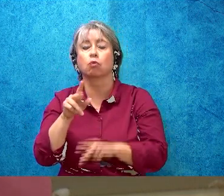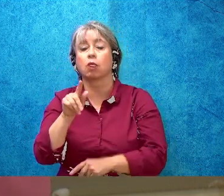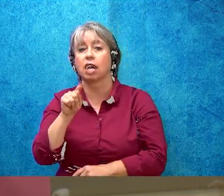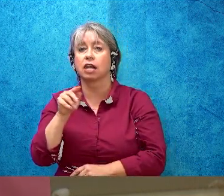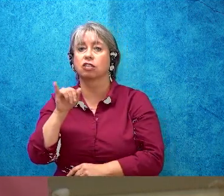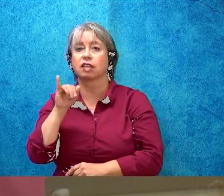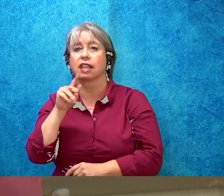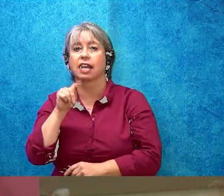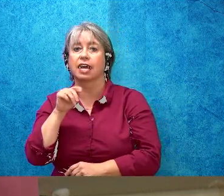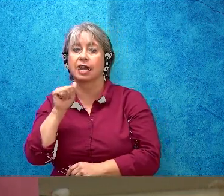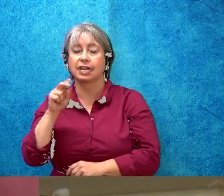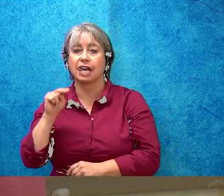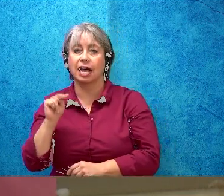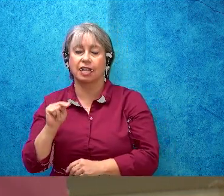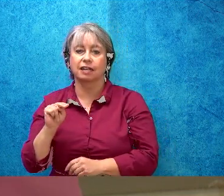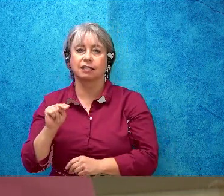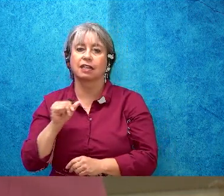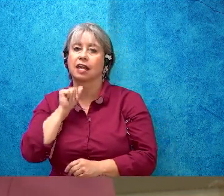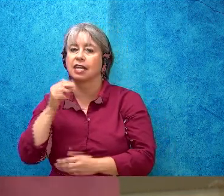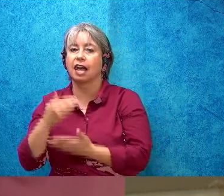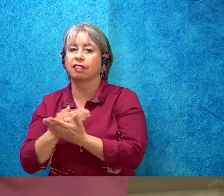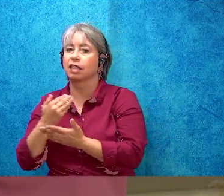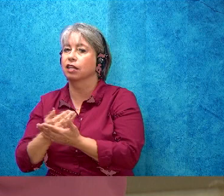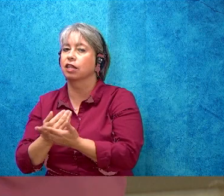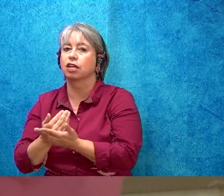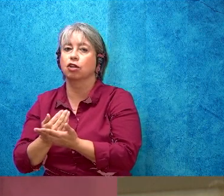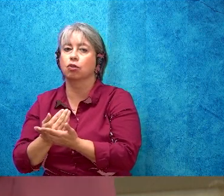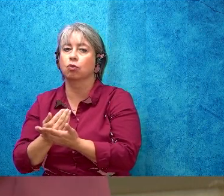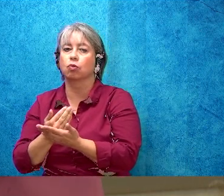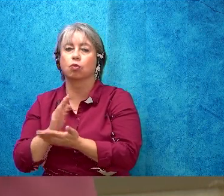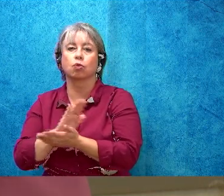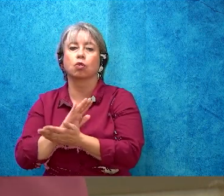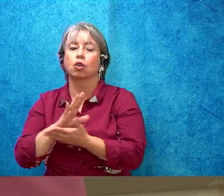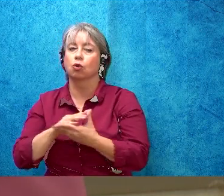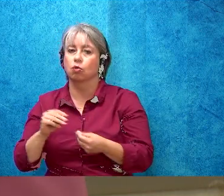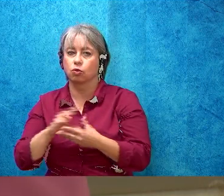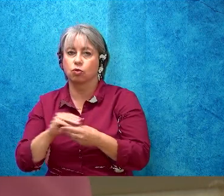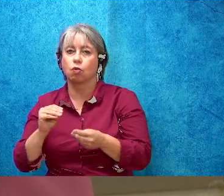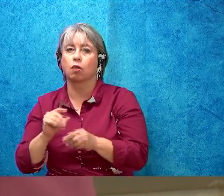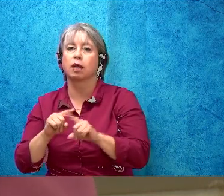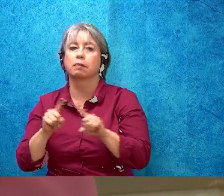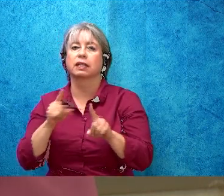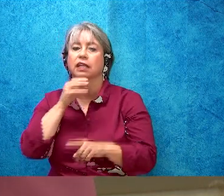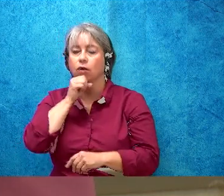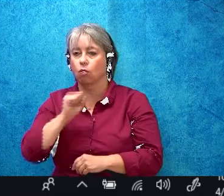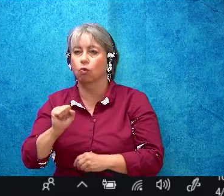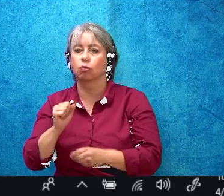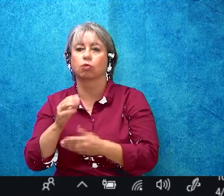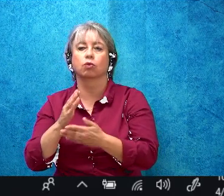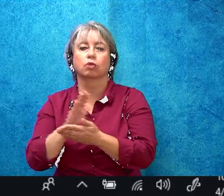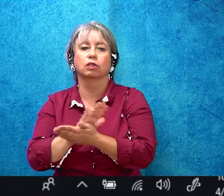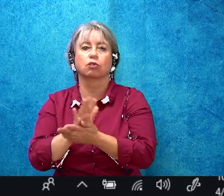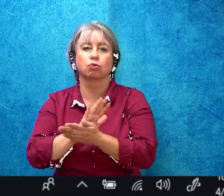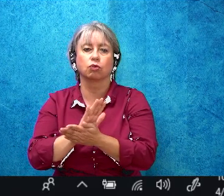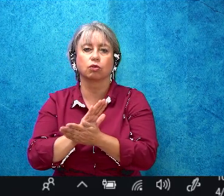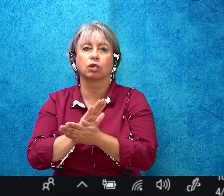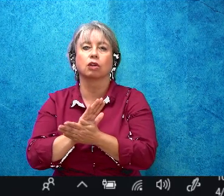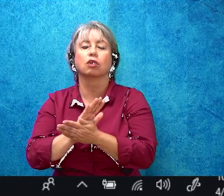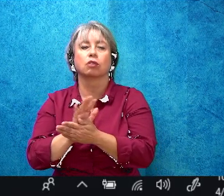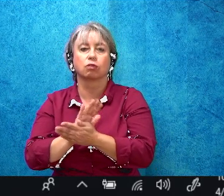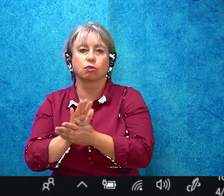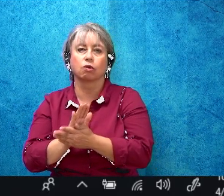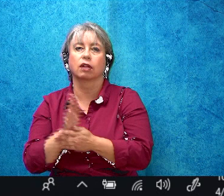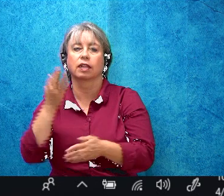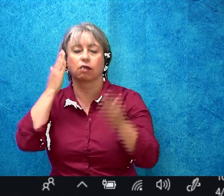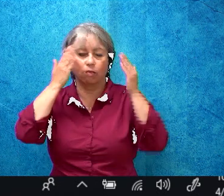that new Hollywood stuff, the original story, you see the exchange of the coins and going into the dark river and the fog